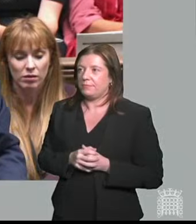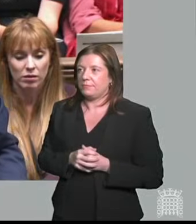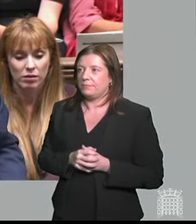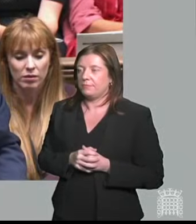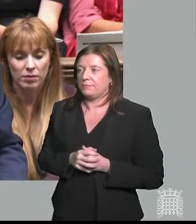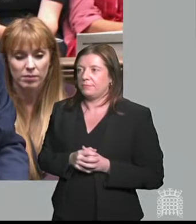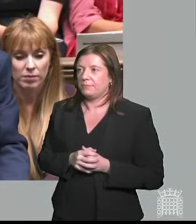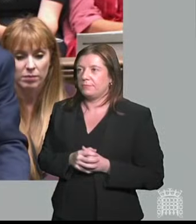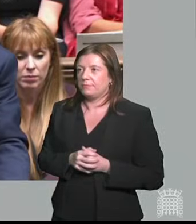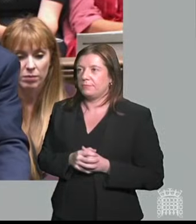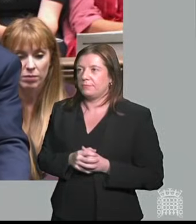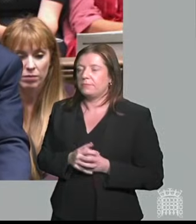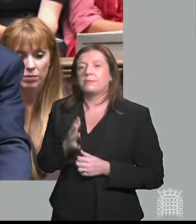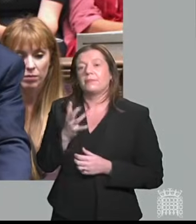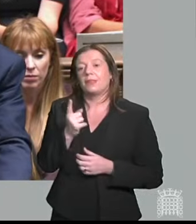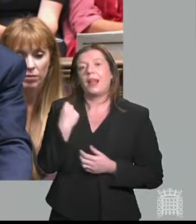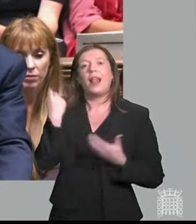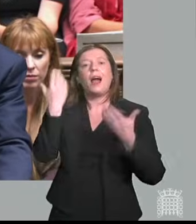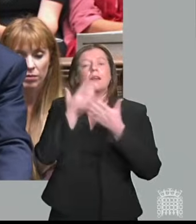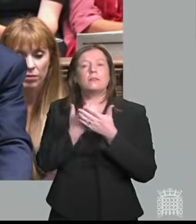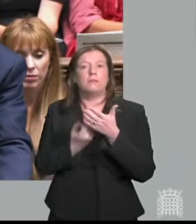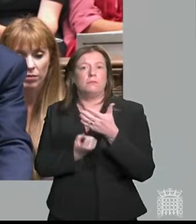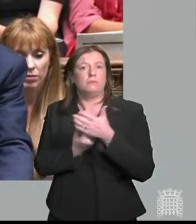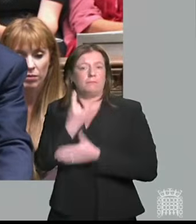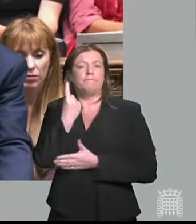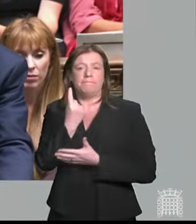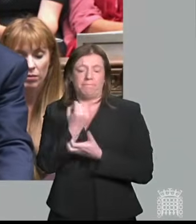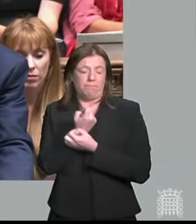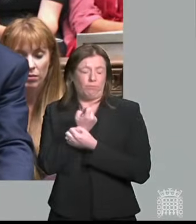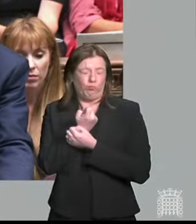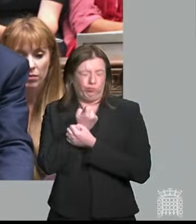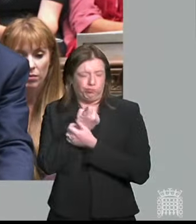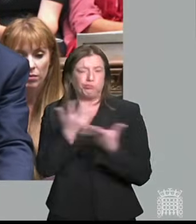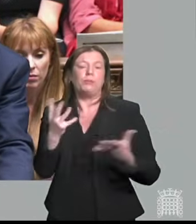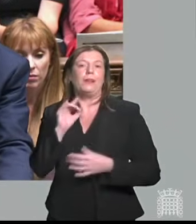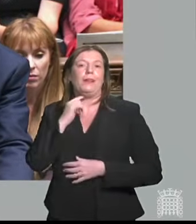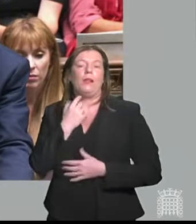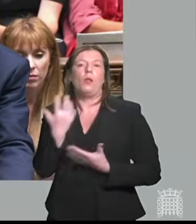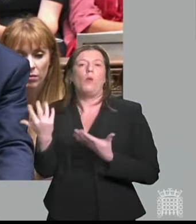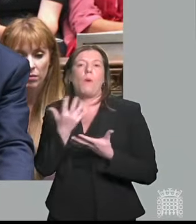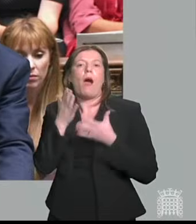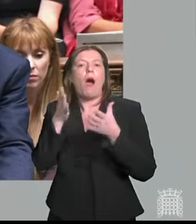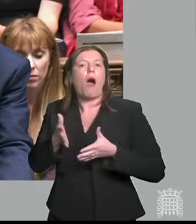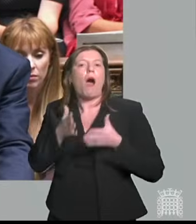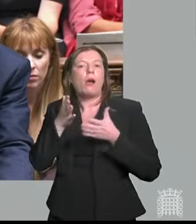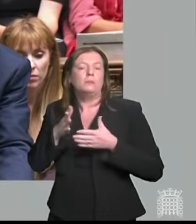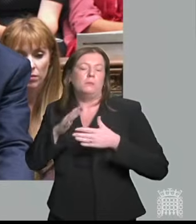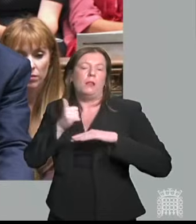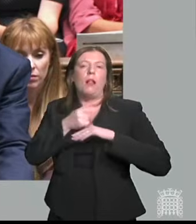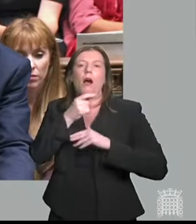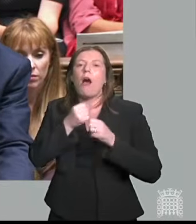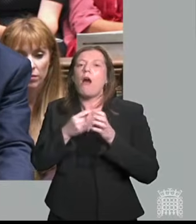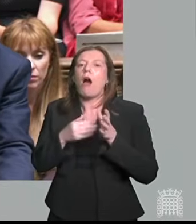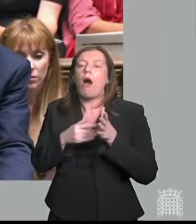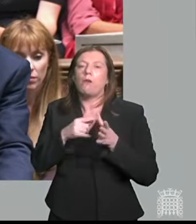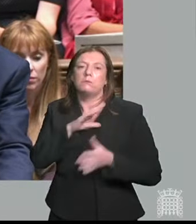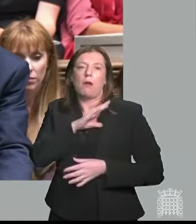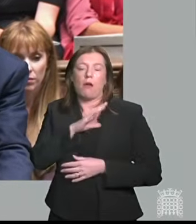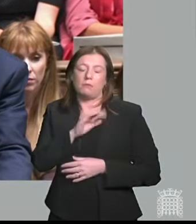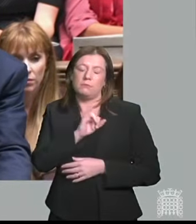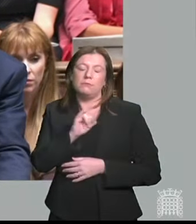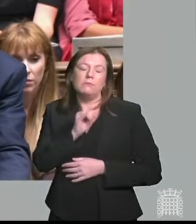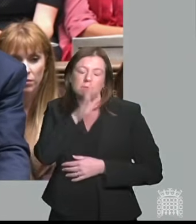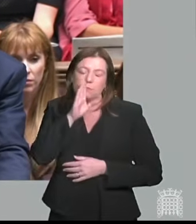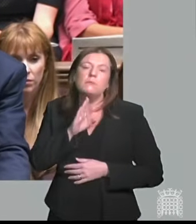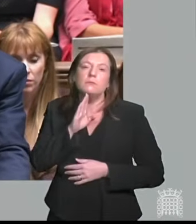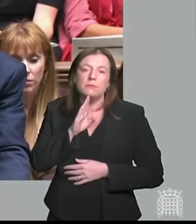Mr. Speaker, the news last night of hundreds killed at the Baptist Hospital in Gaza is incredibly